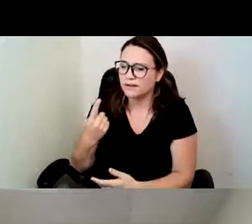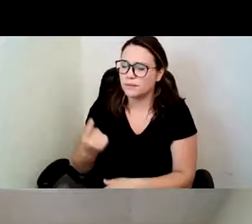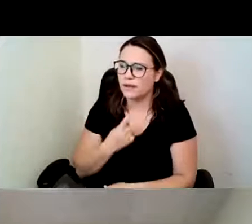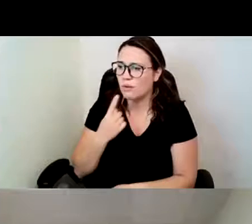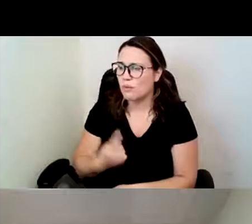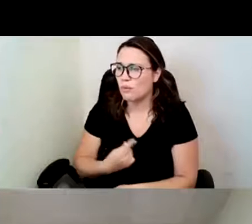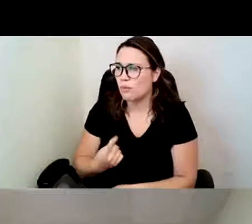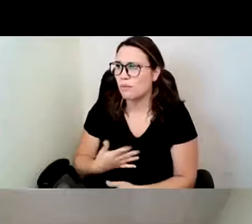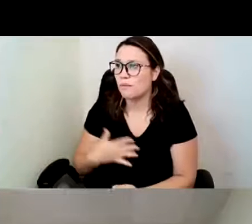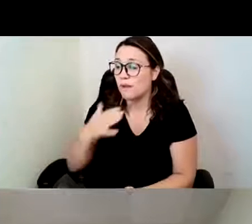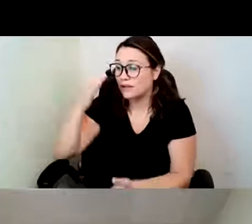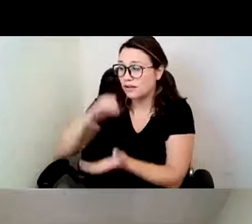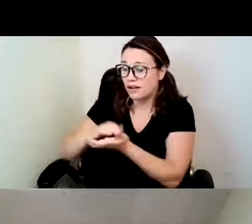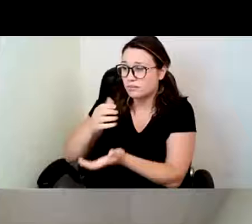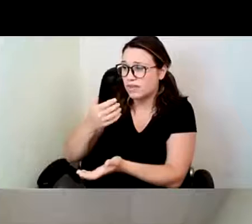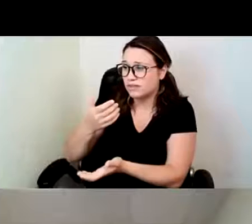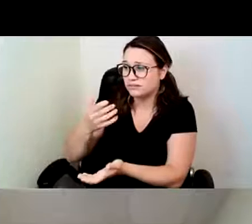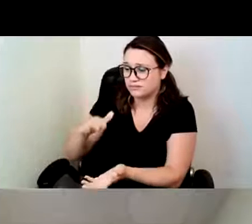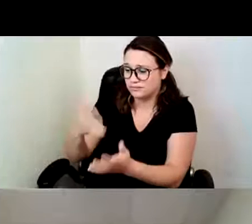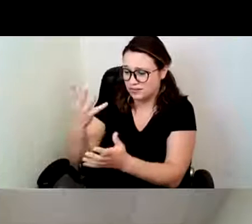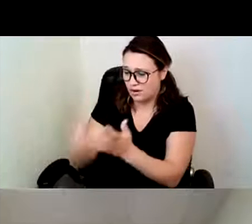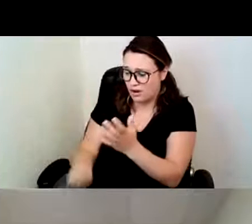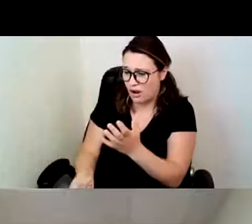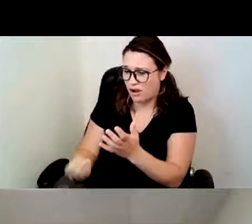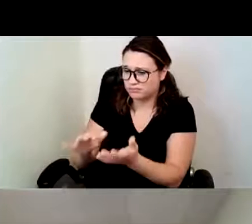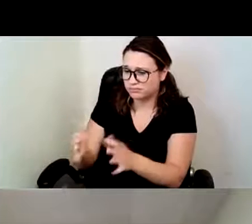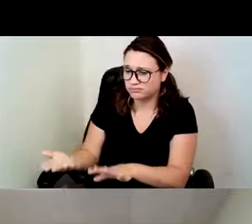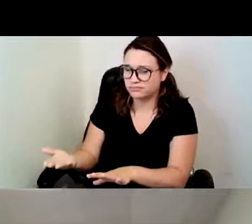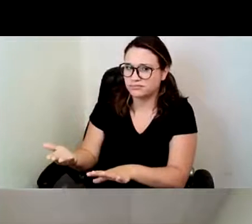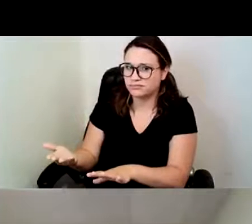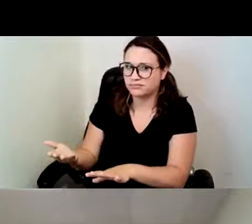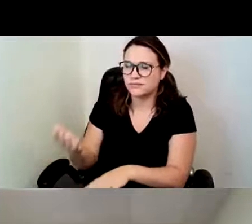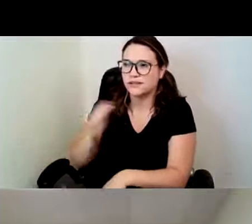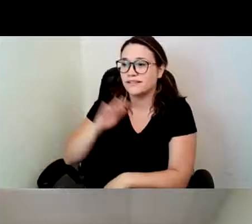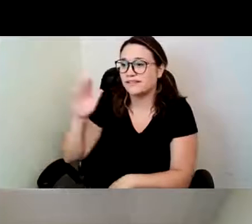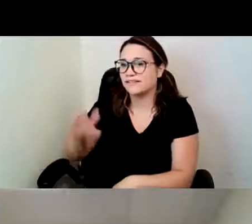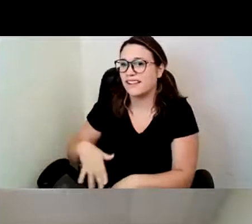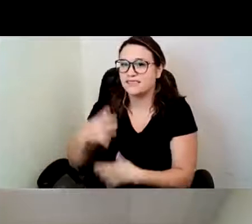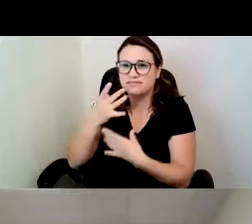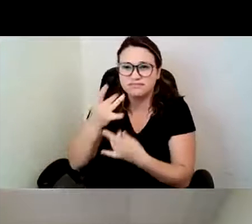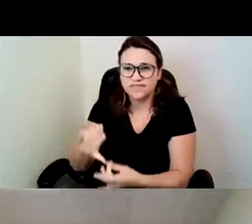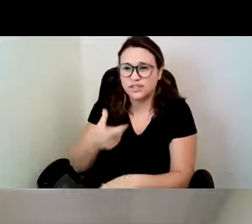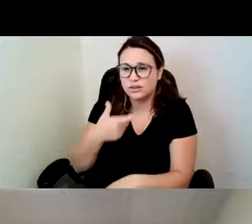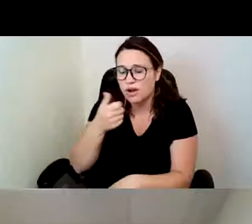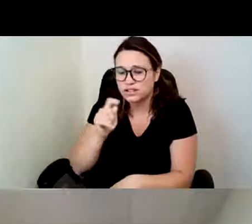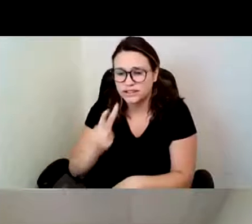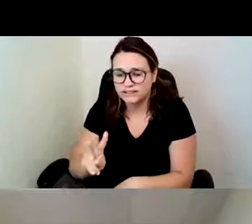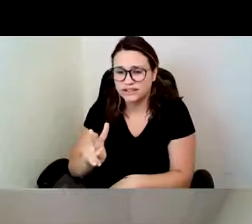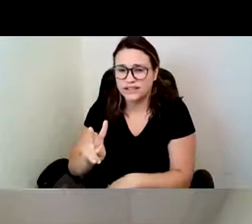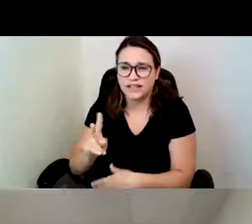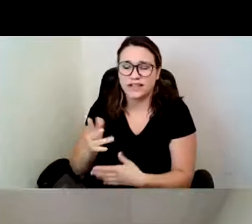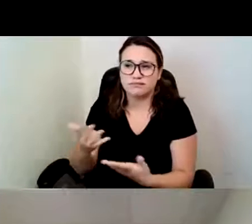my husband's gone now, there's just never anything interesting to watch on TV these